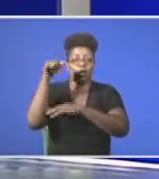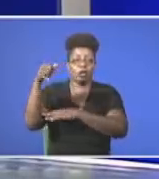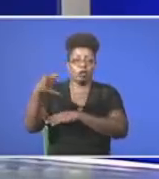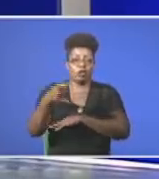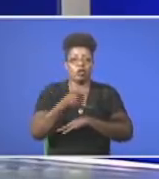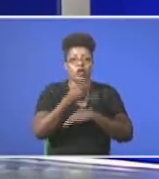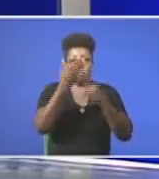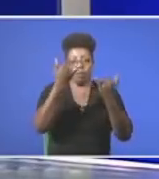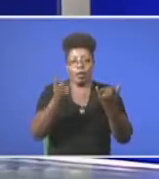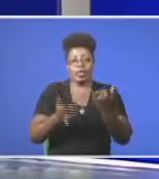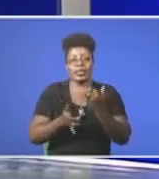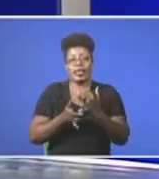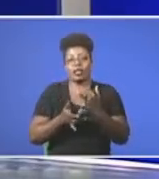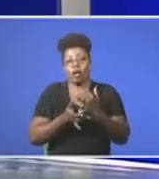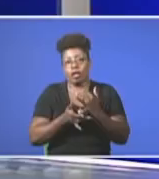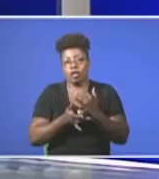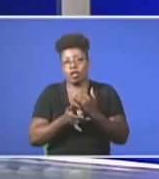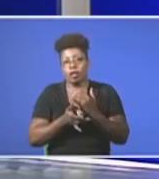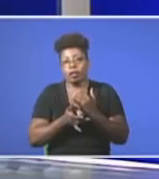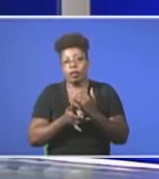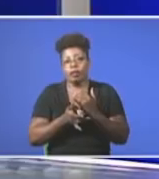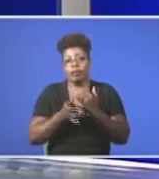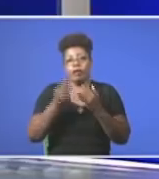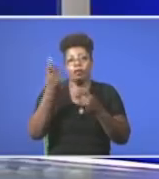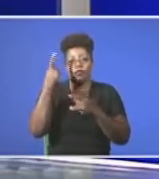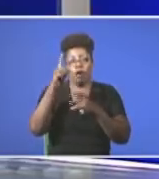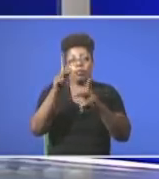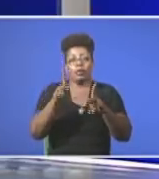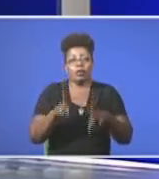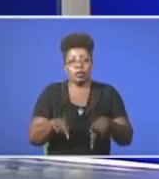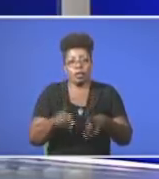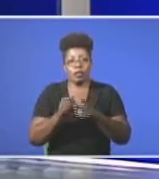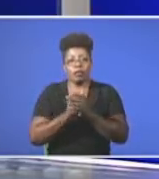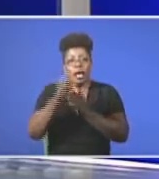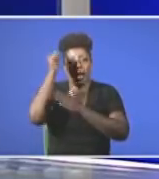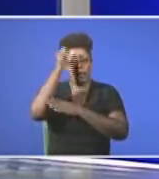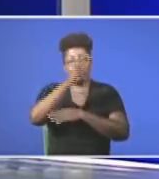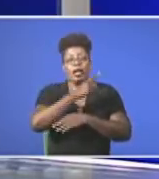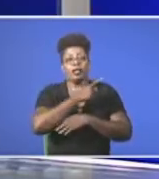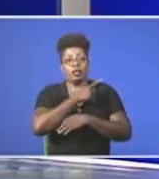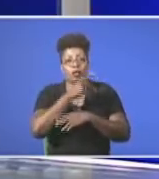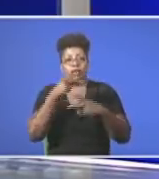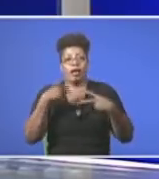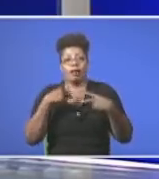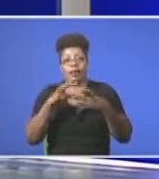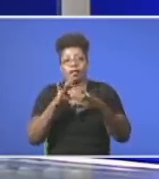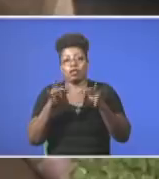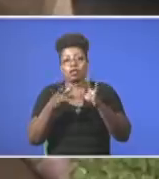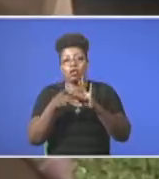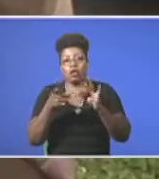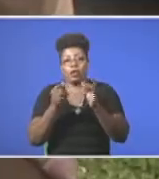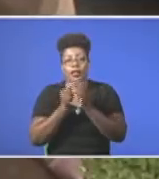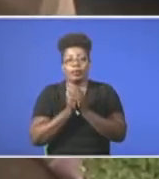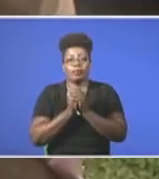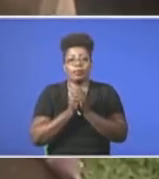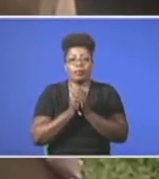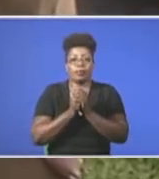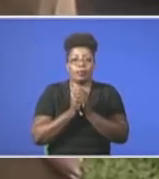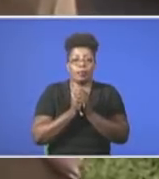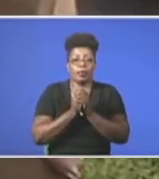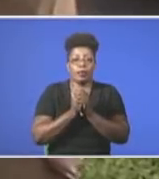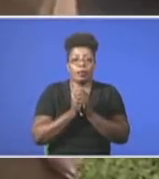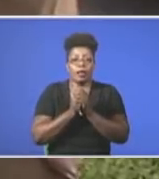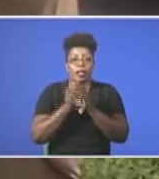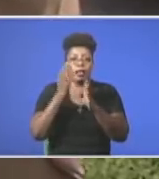modern technology into the daily commute for their passengers. Amajal Knowles has their story. Bus drivers in the capital are making their